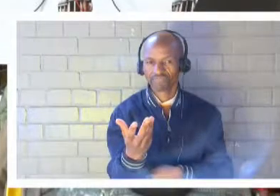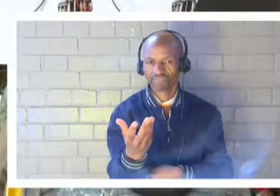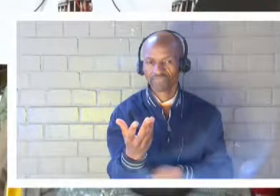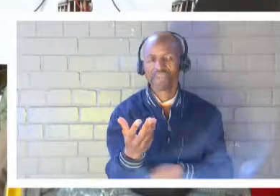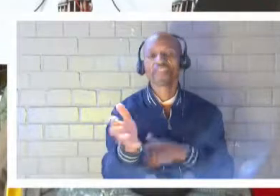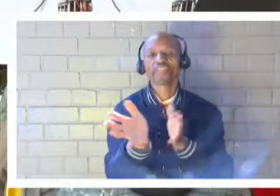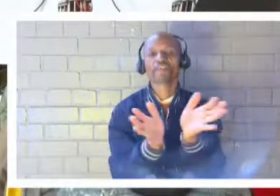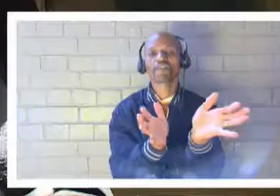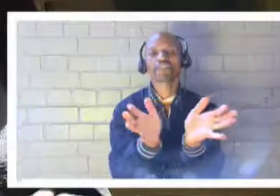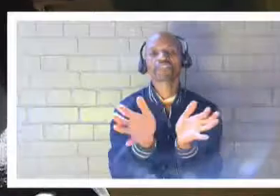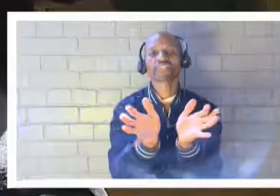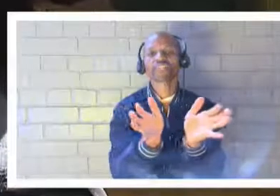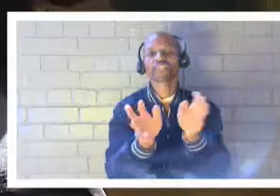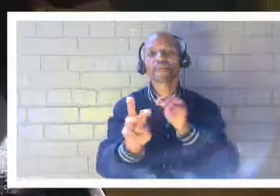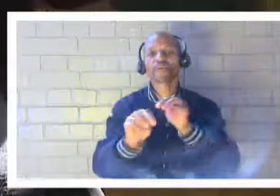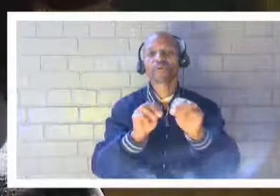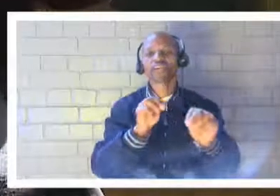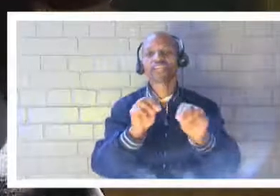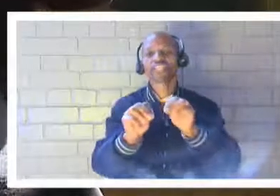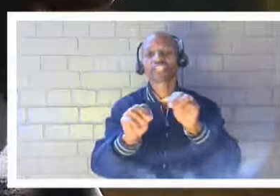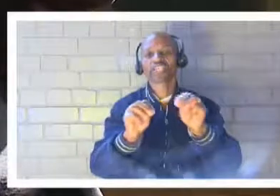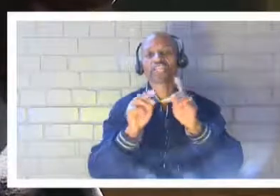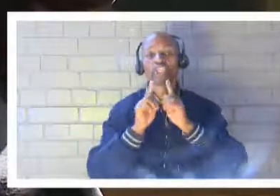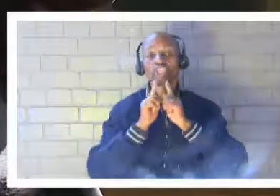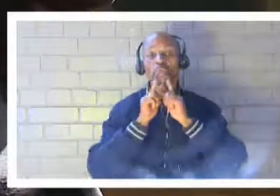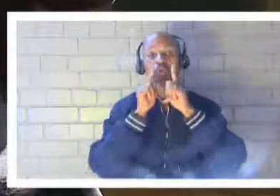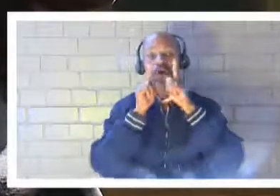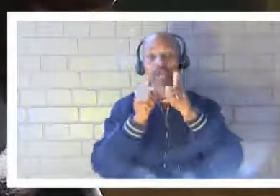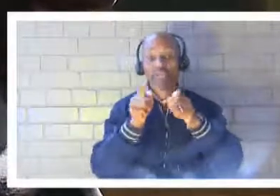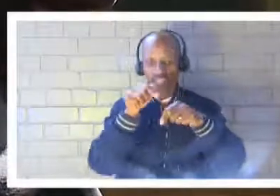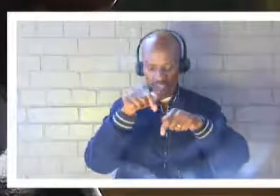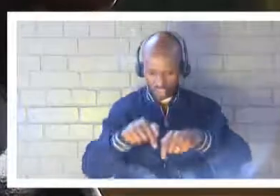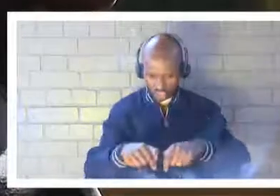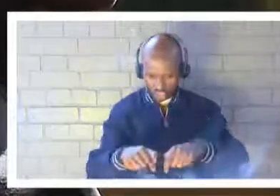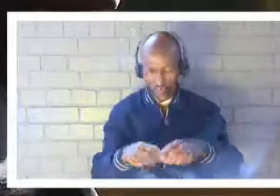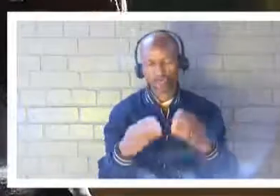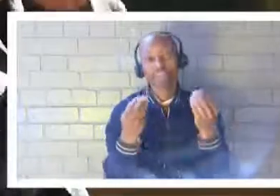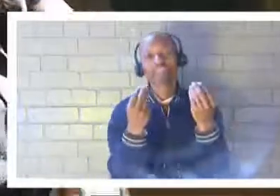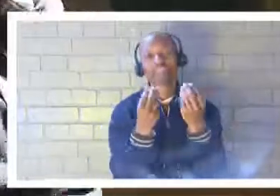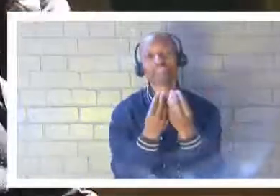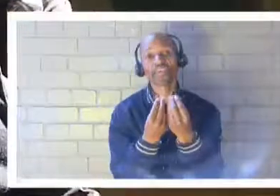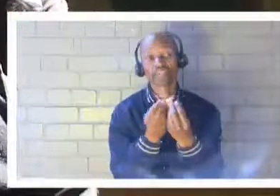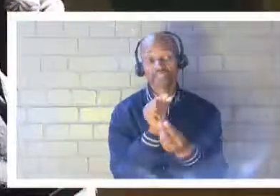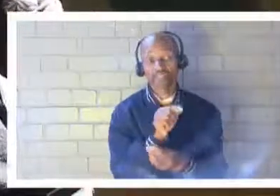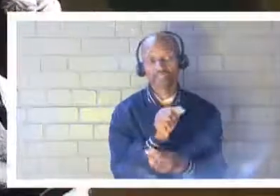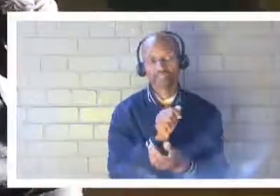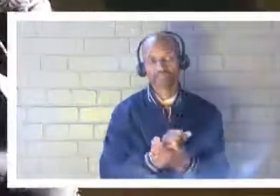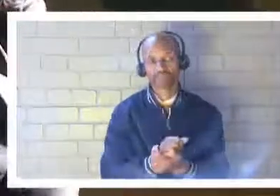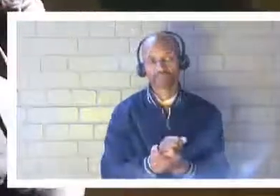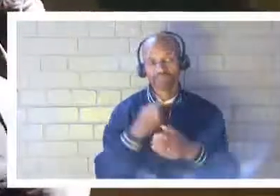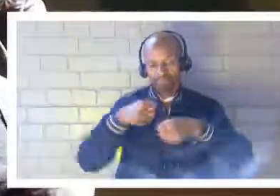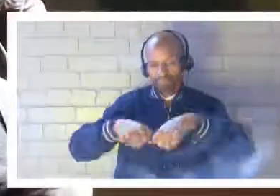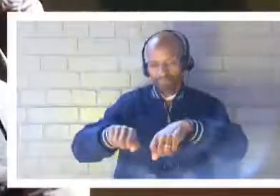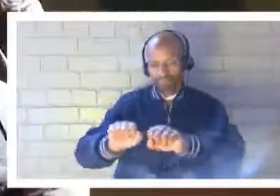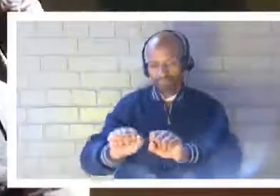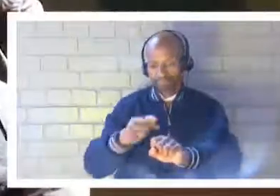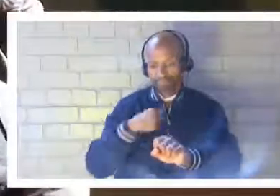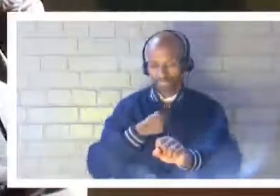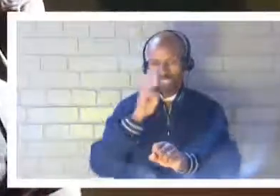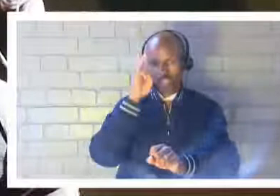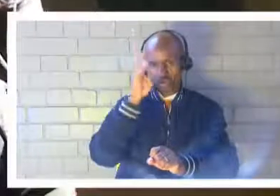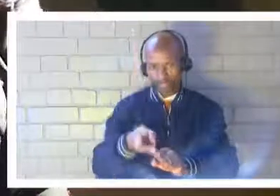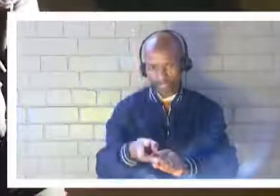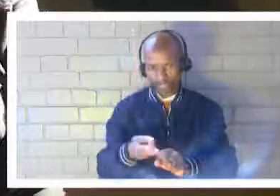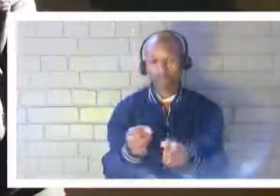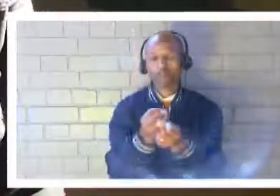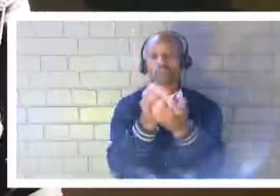a facility manager responding here on the matters. Chair, I'm going to be a little